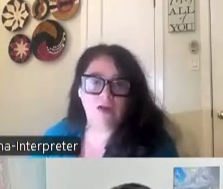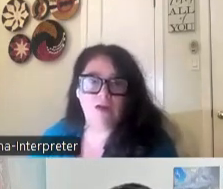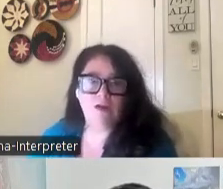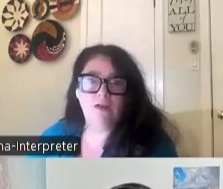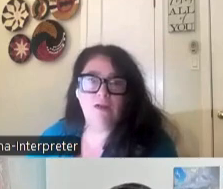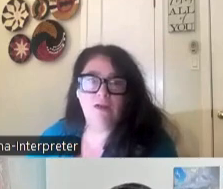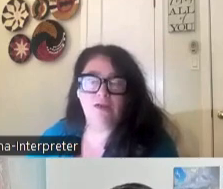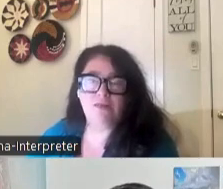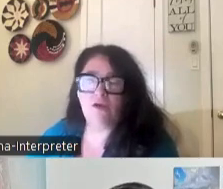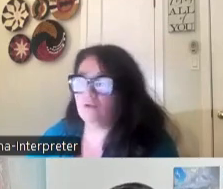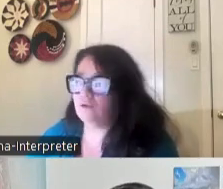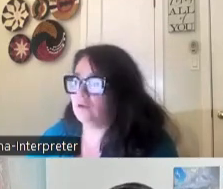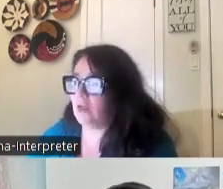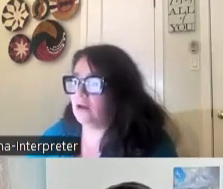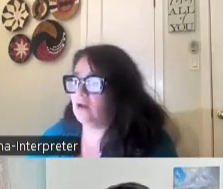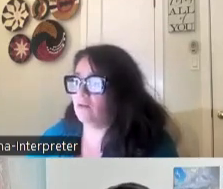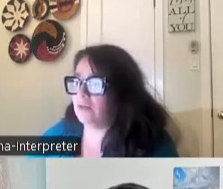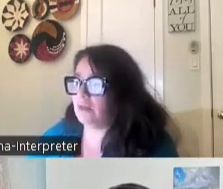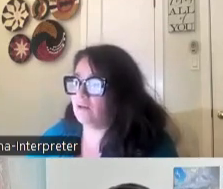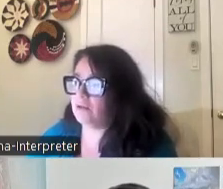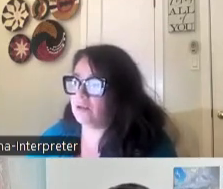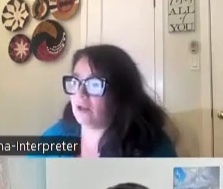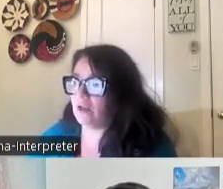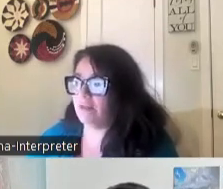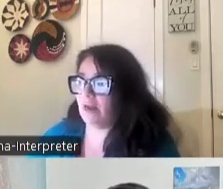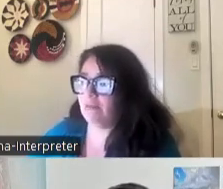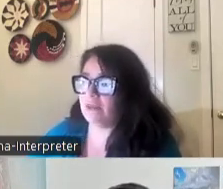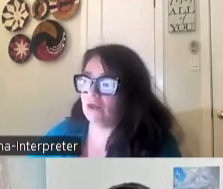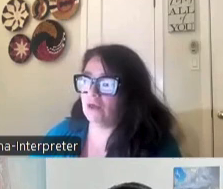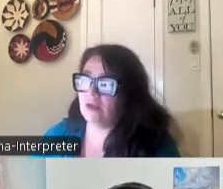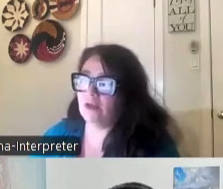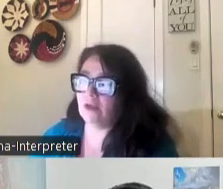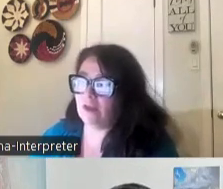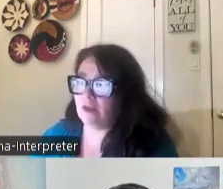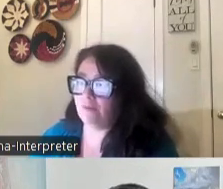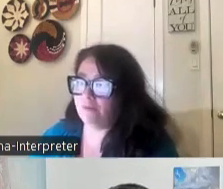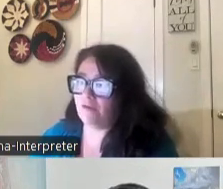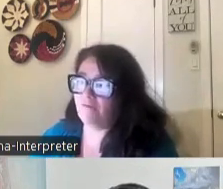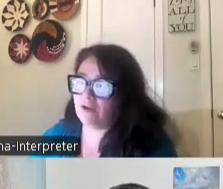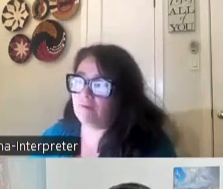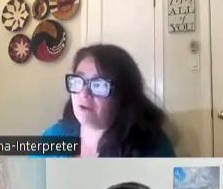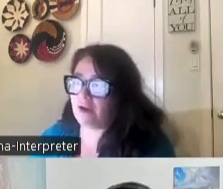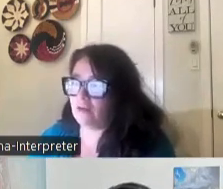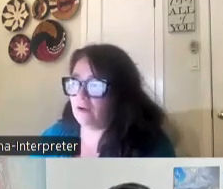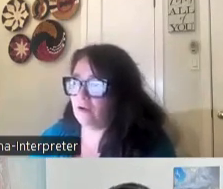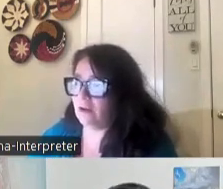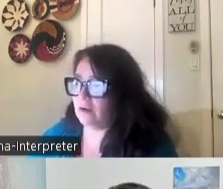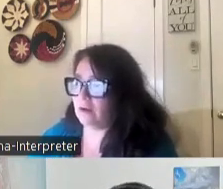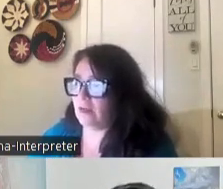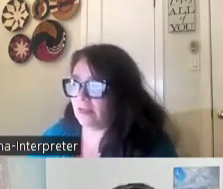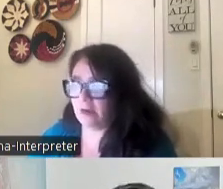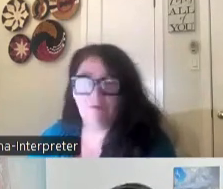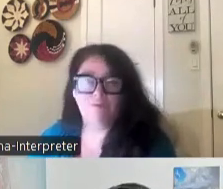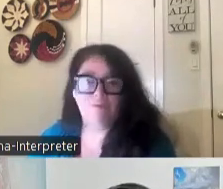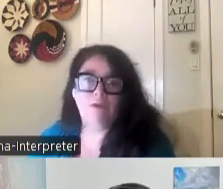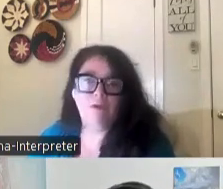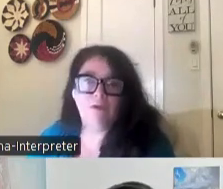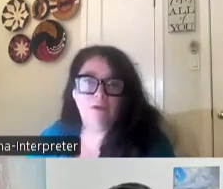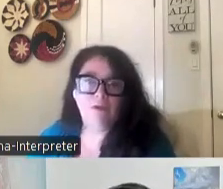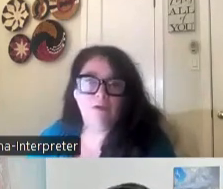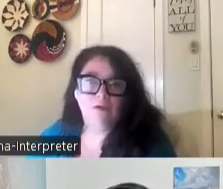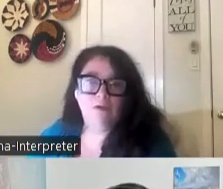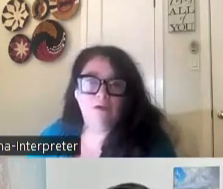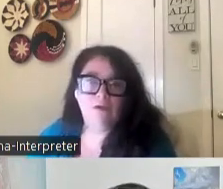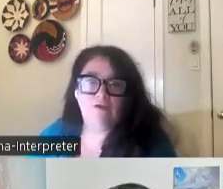that has occurred historically. So there are, of course, those tailpipe emissions, those factory smokestacks that we would imagine are